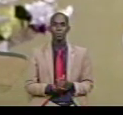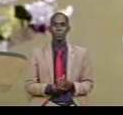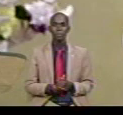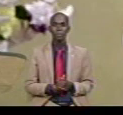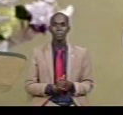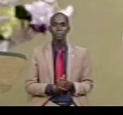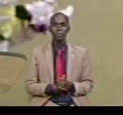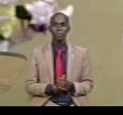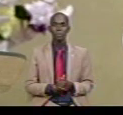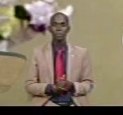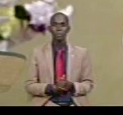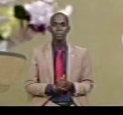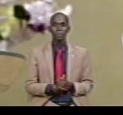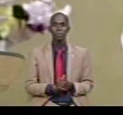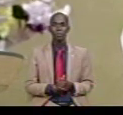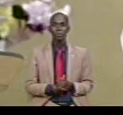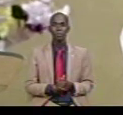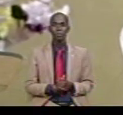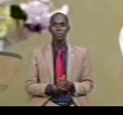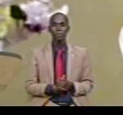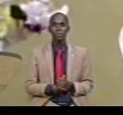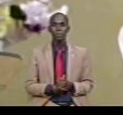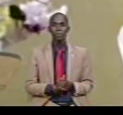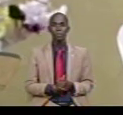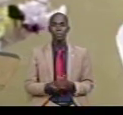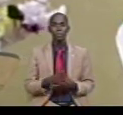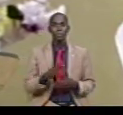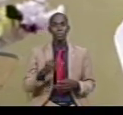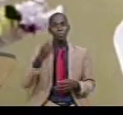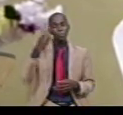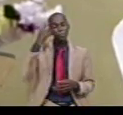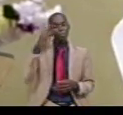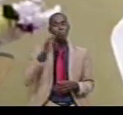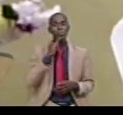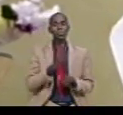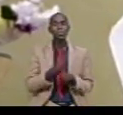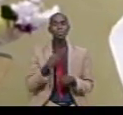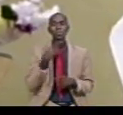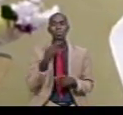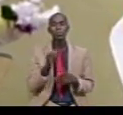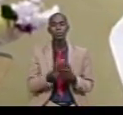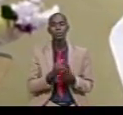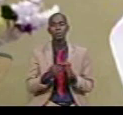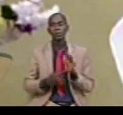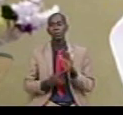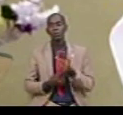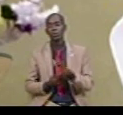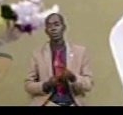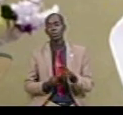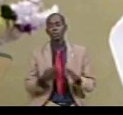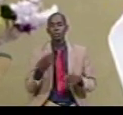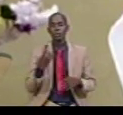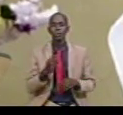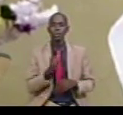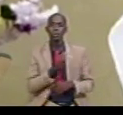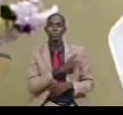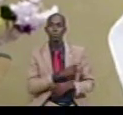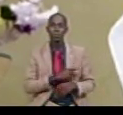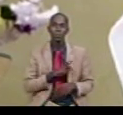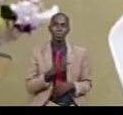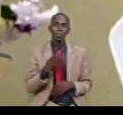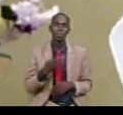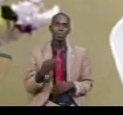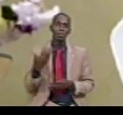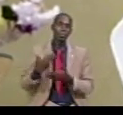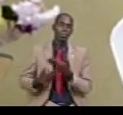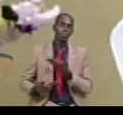The mind is just a voice that reflects the collective and profound appreciation of a generation that